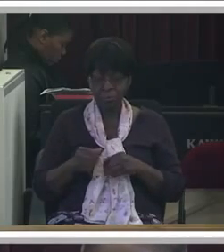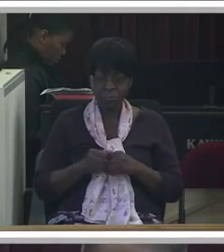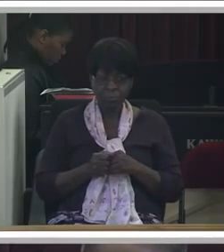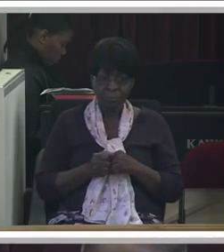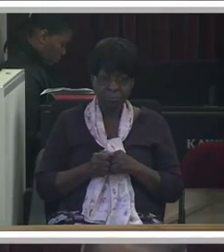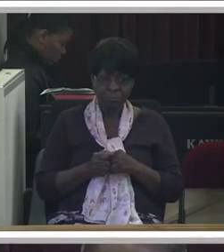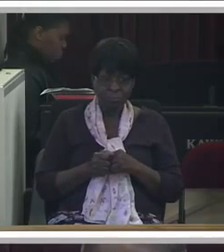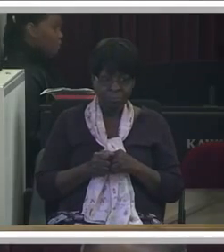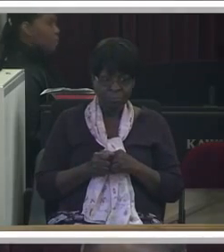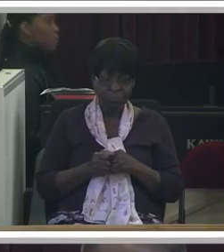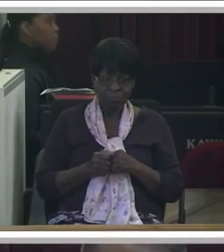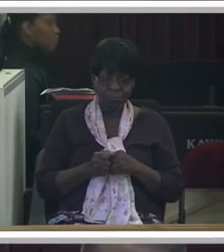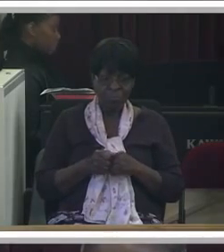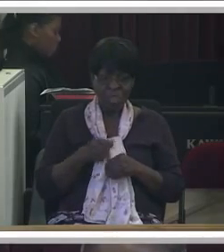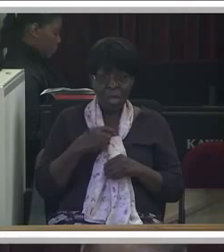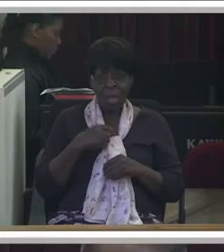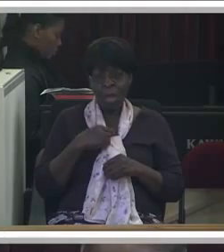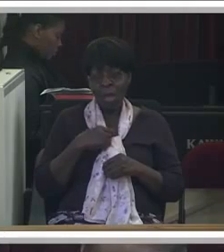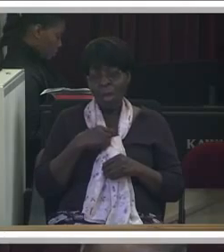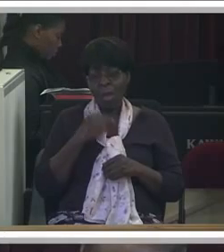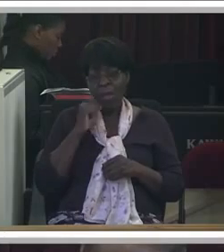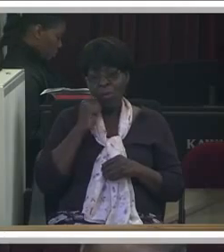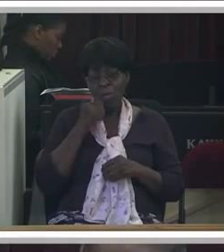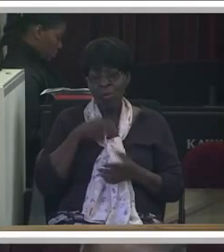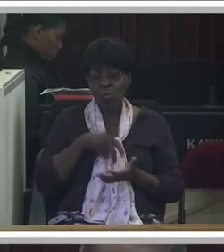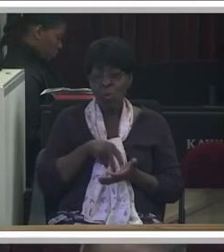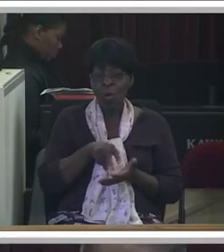I will walk there for you I will do this for you.